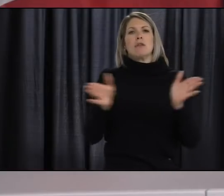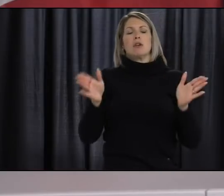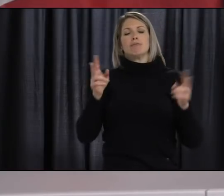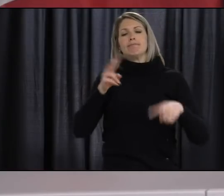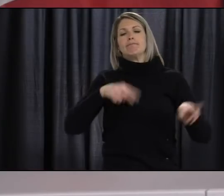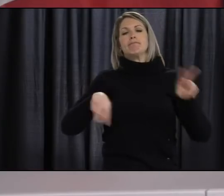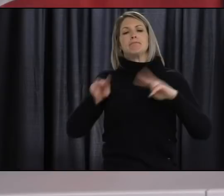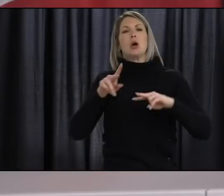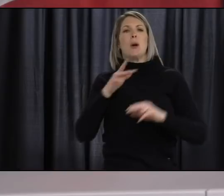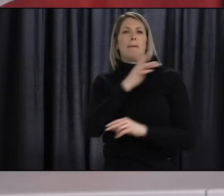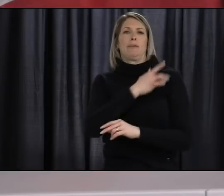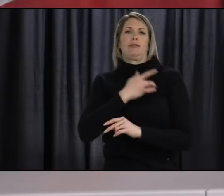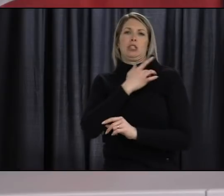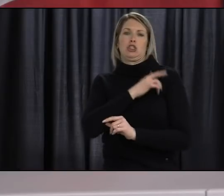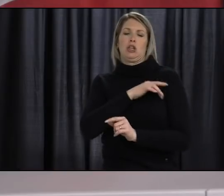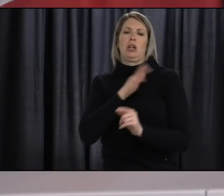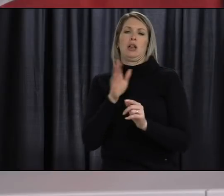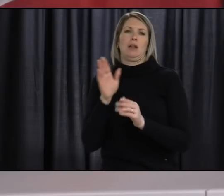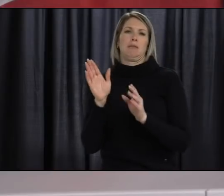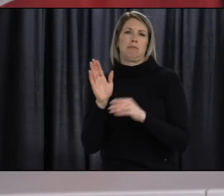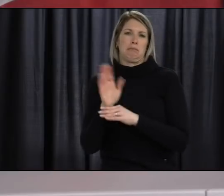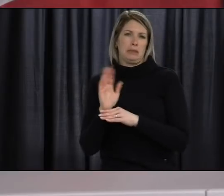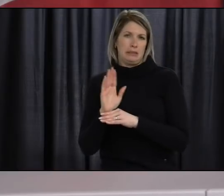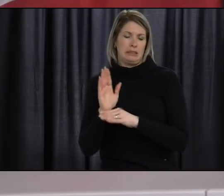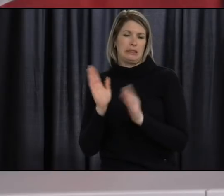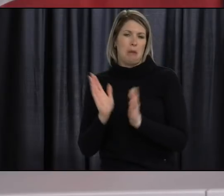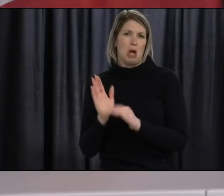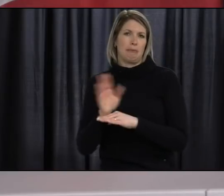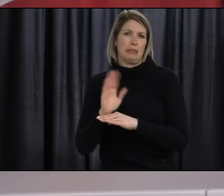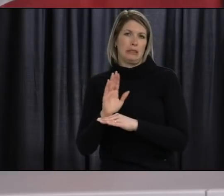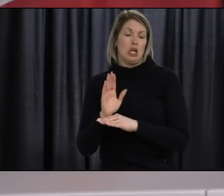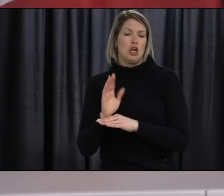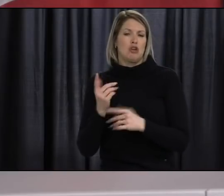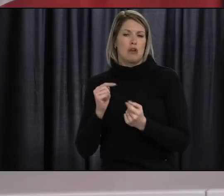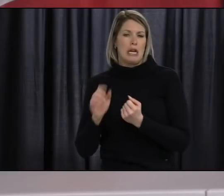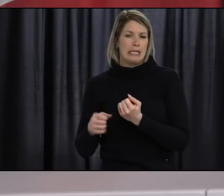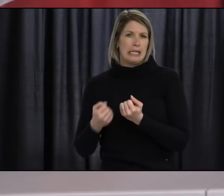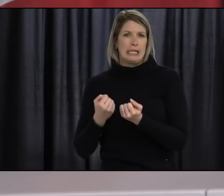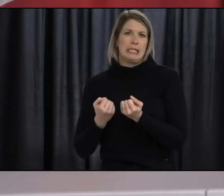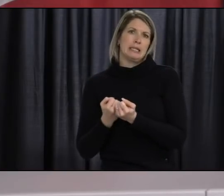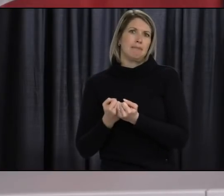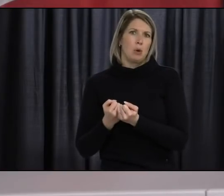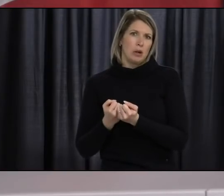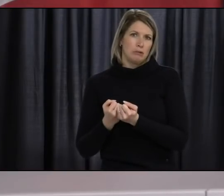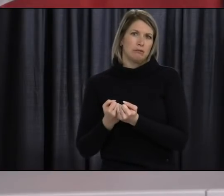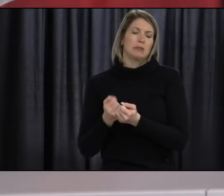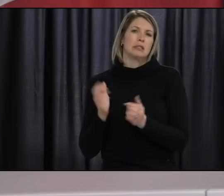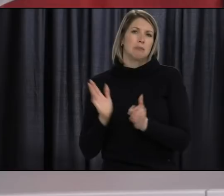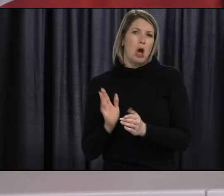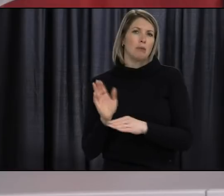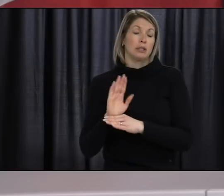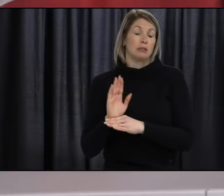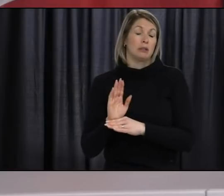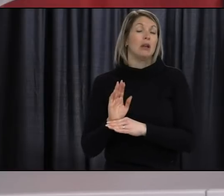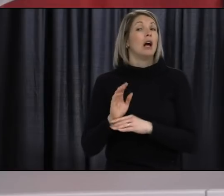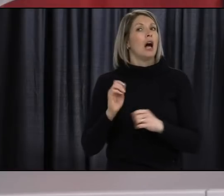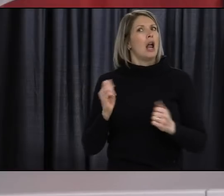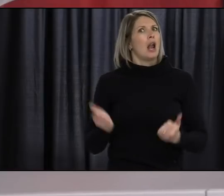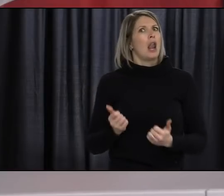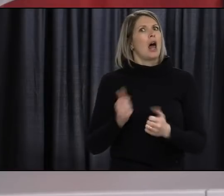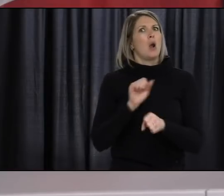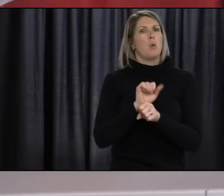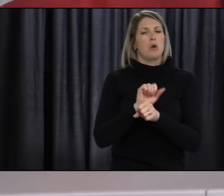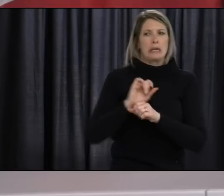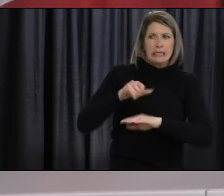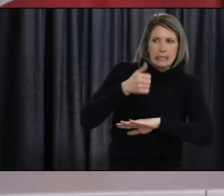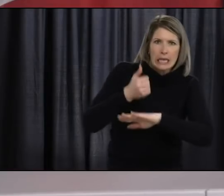with the federal government to put in place the supports that would be required. There's a lot of work that goes into getting those programs in place, making